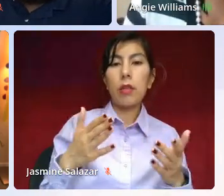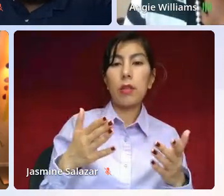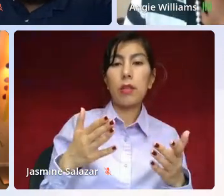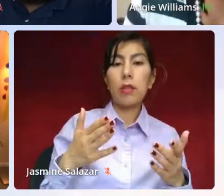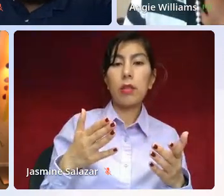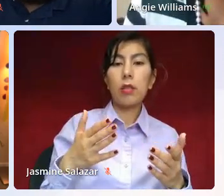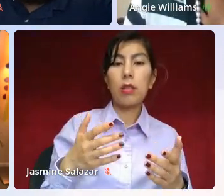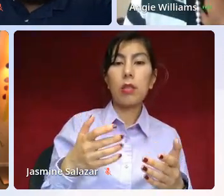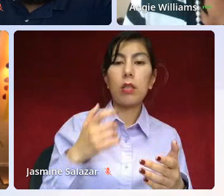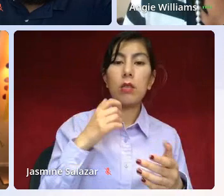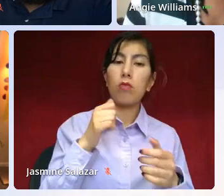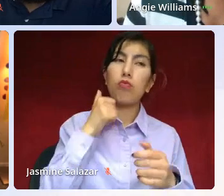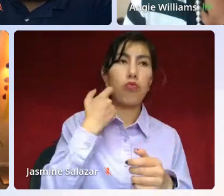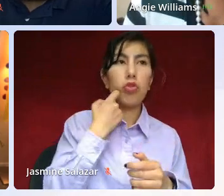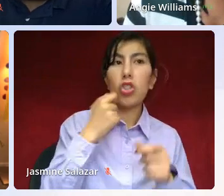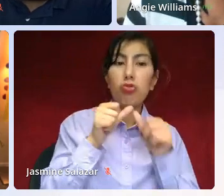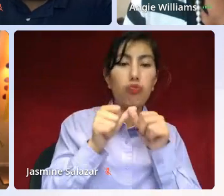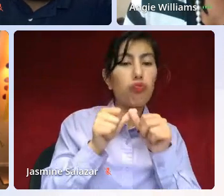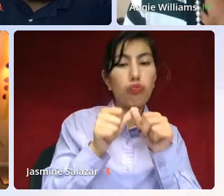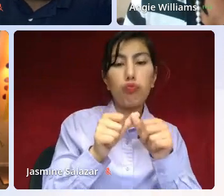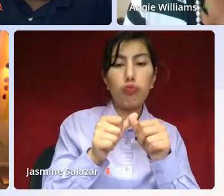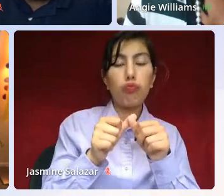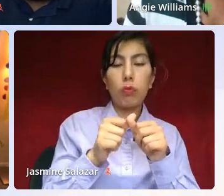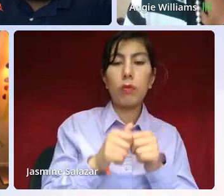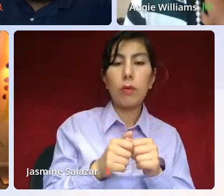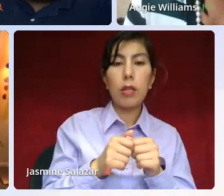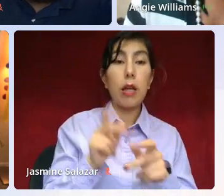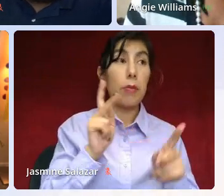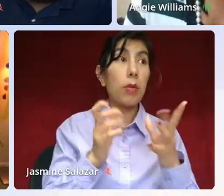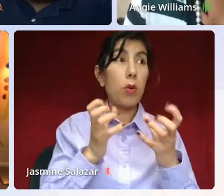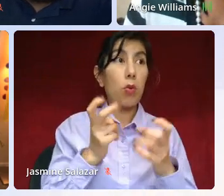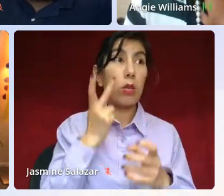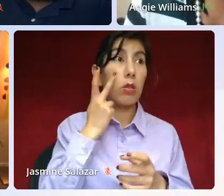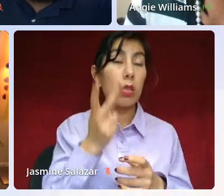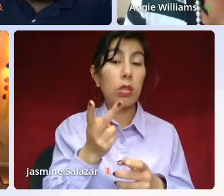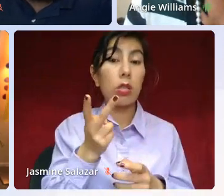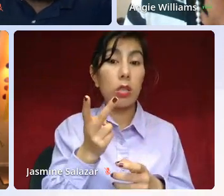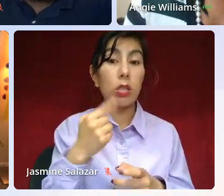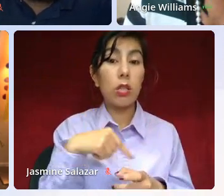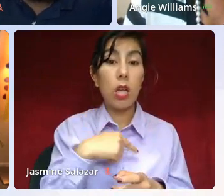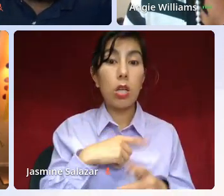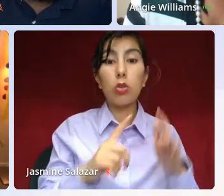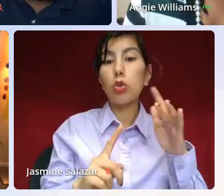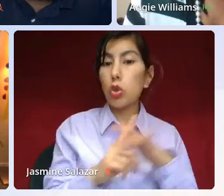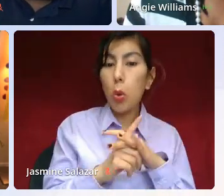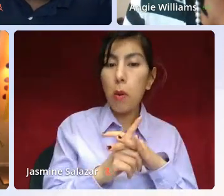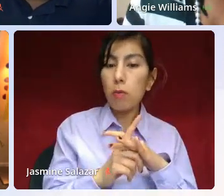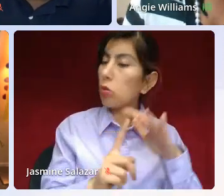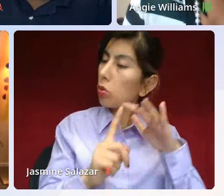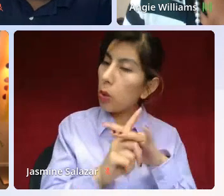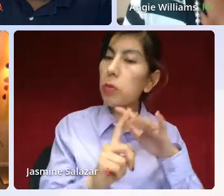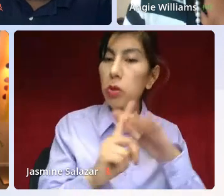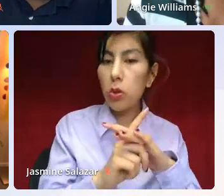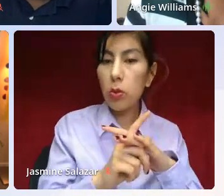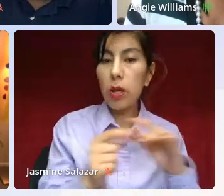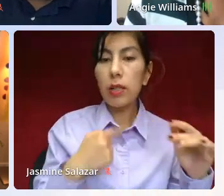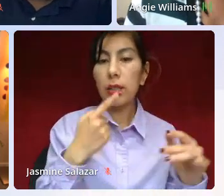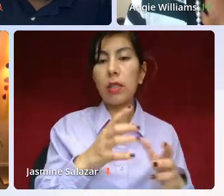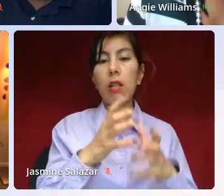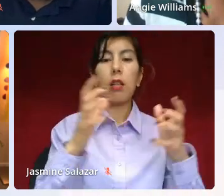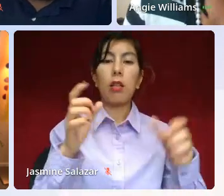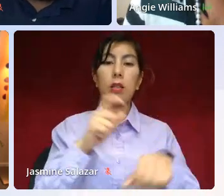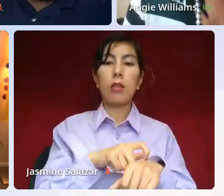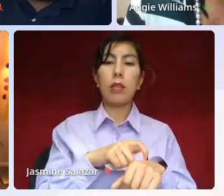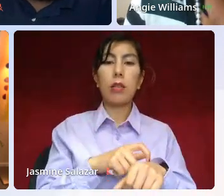just consistency. People want to see us show up. I say all the time, somebody